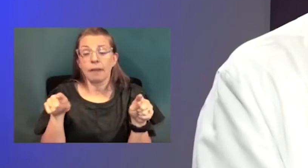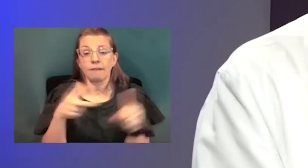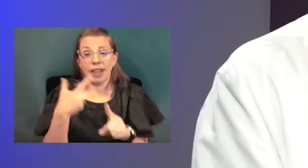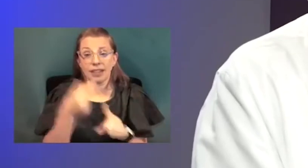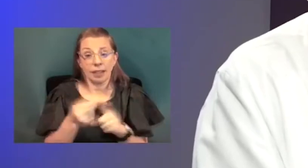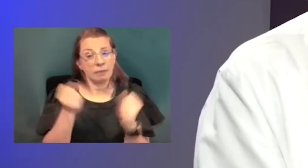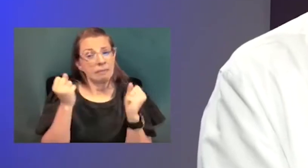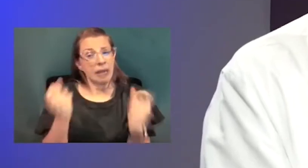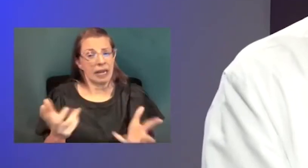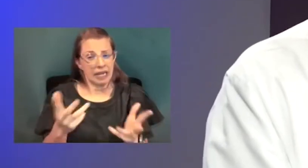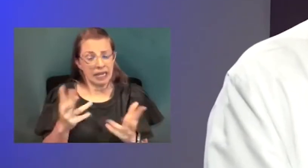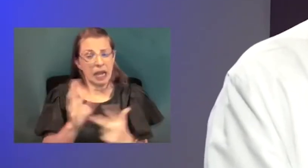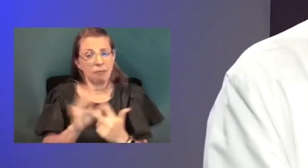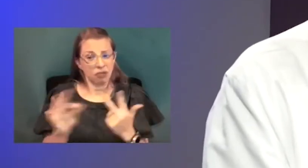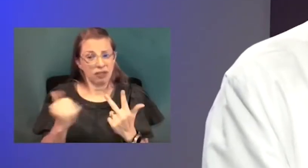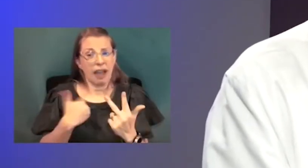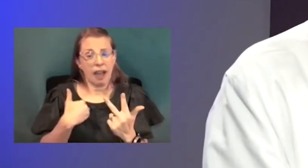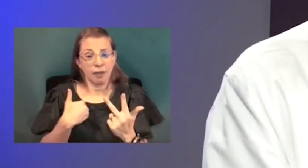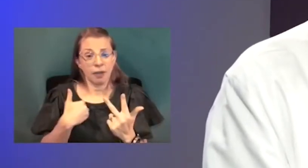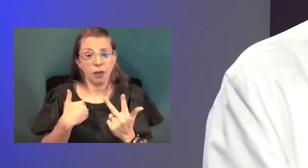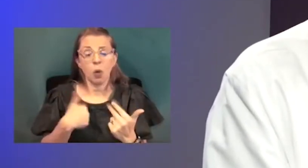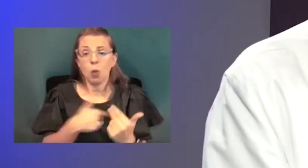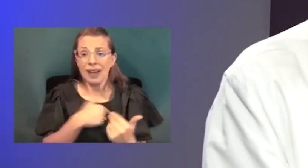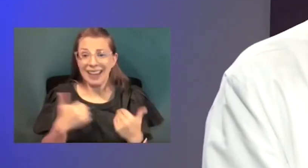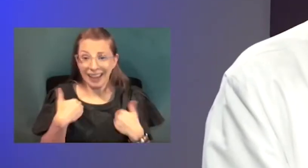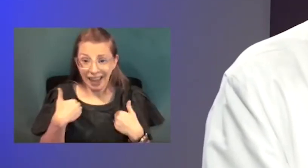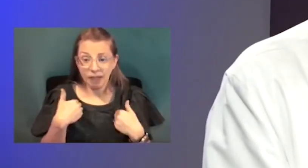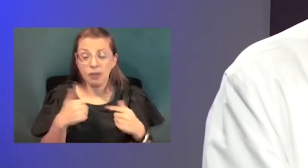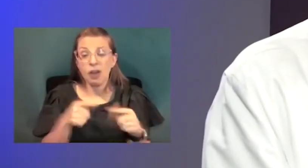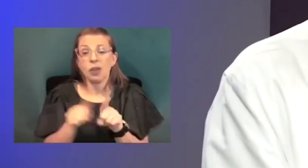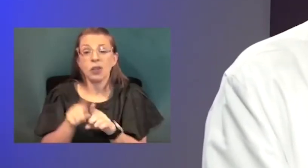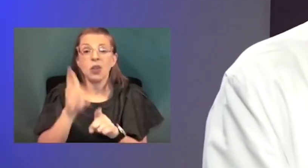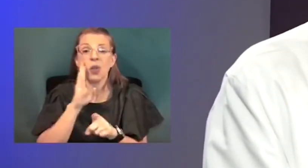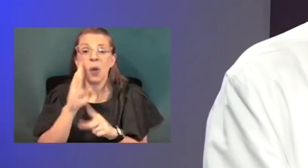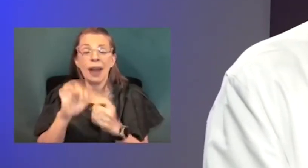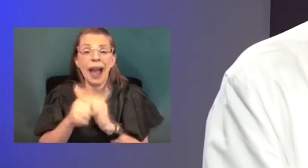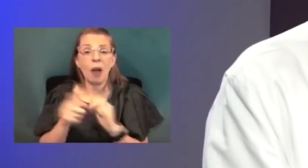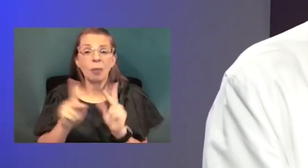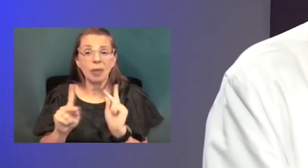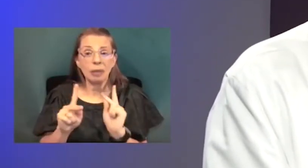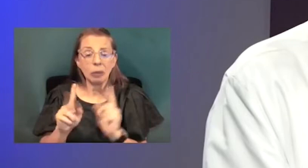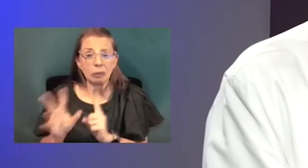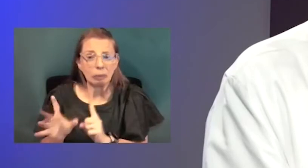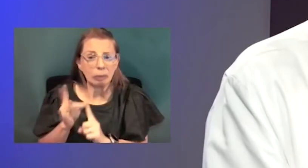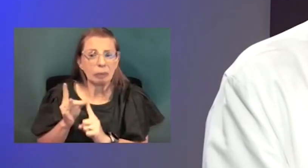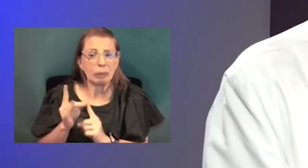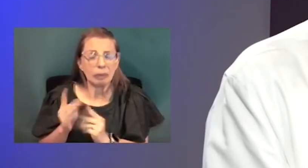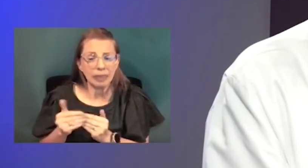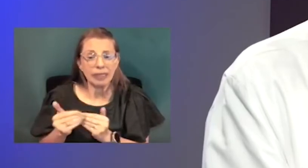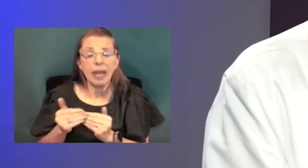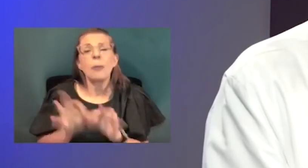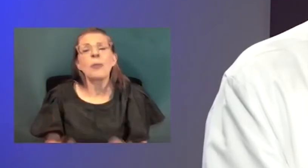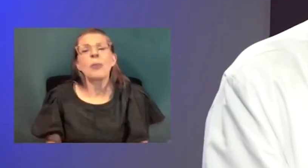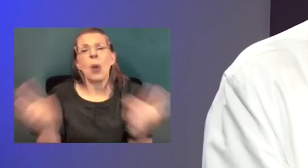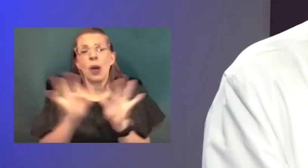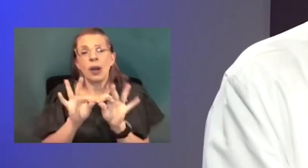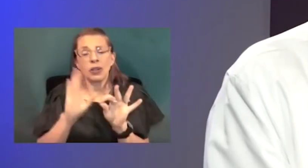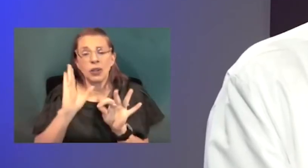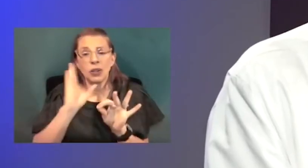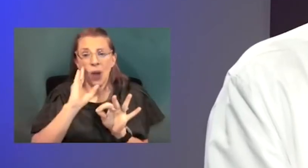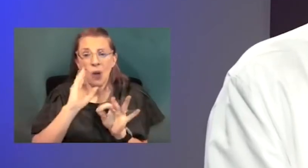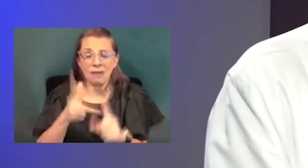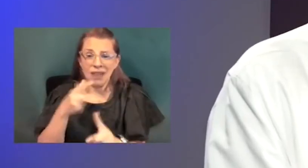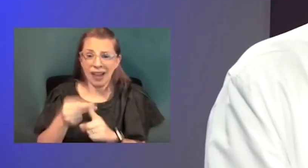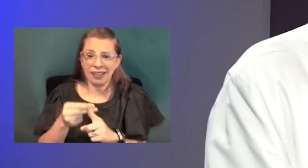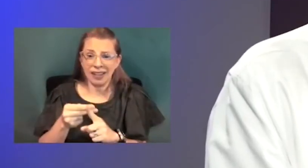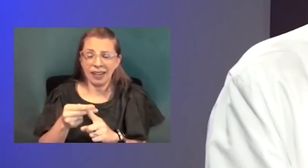we have, and knowing how people are vulnerable, it makes sense to vaccinate people down to the age of 12. And I think by